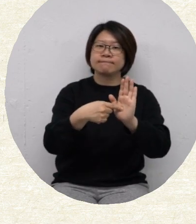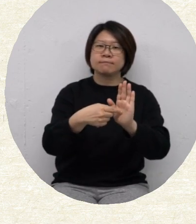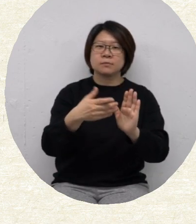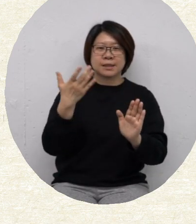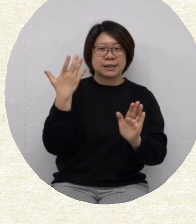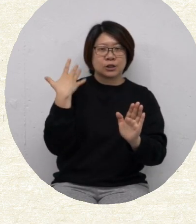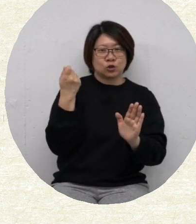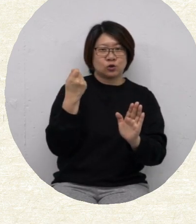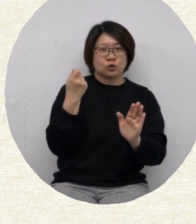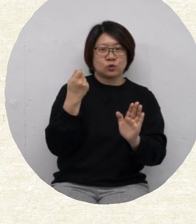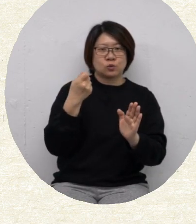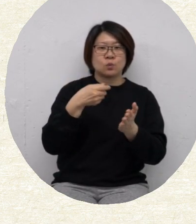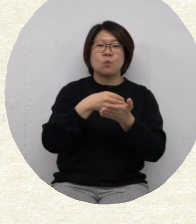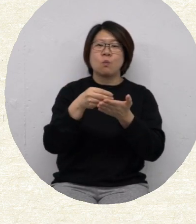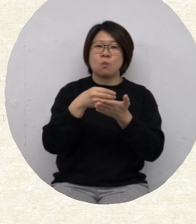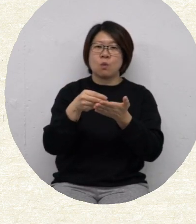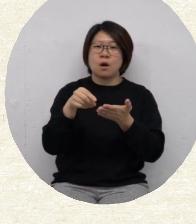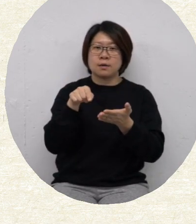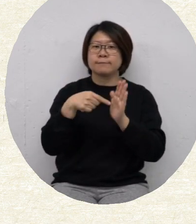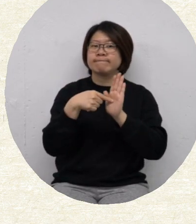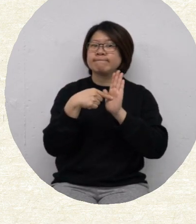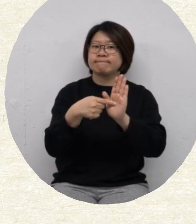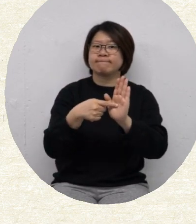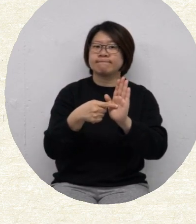in which they were visually presented.